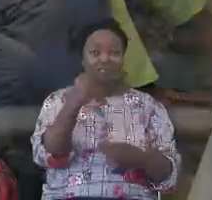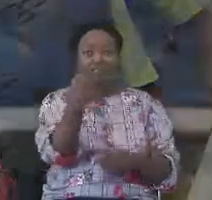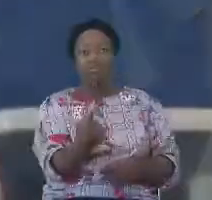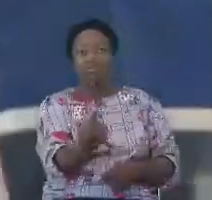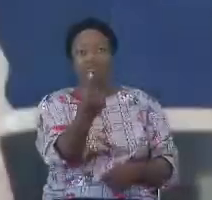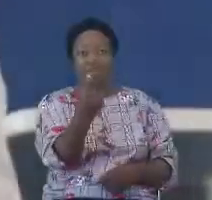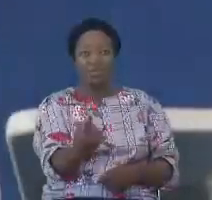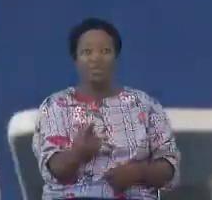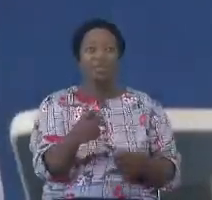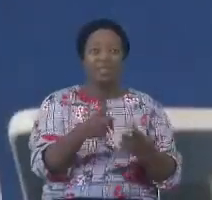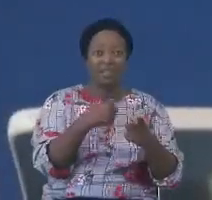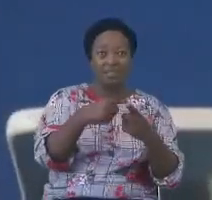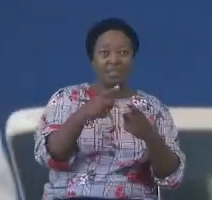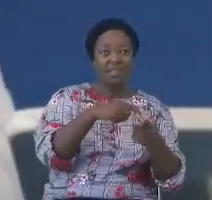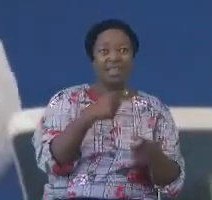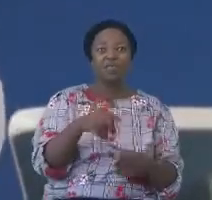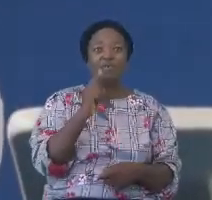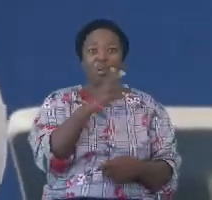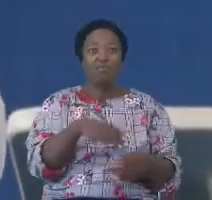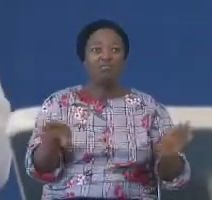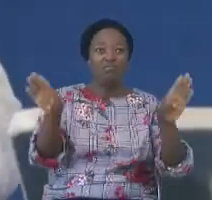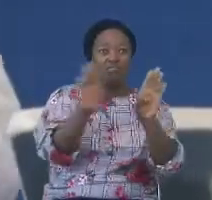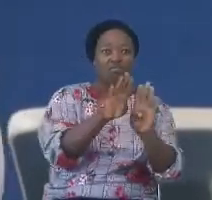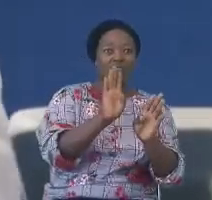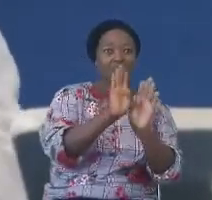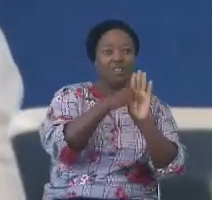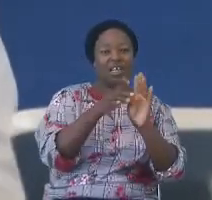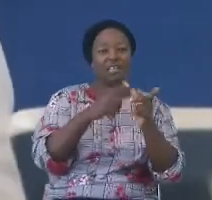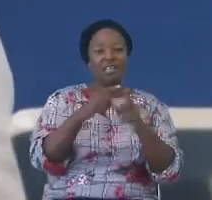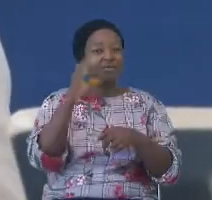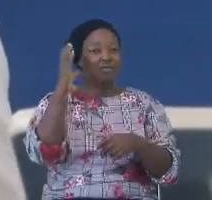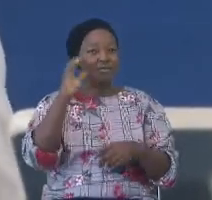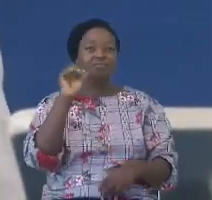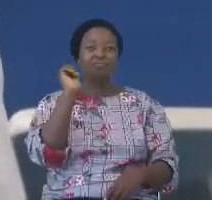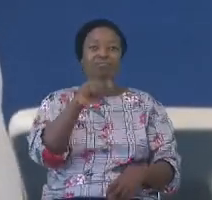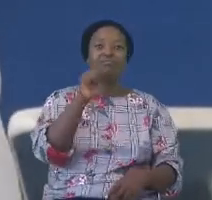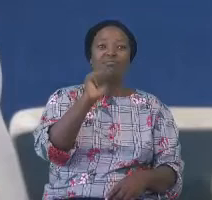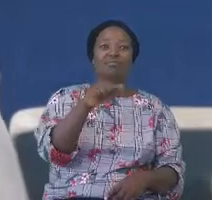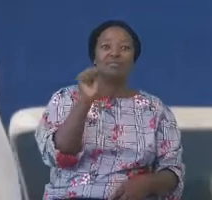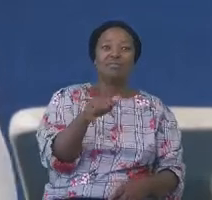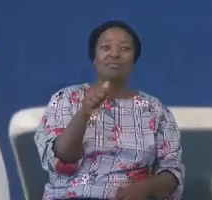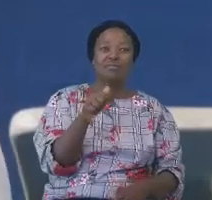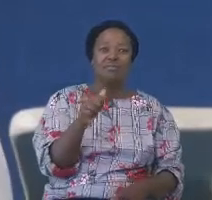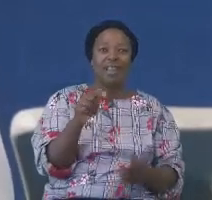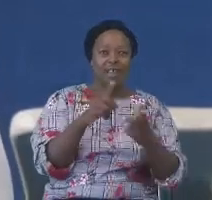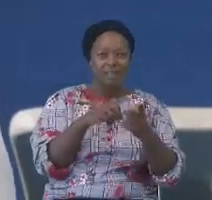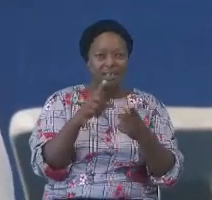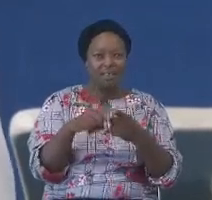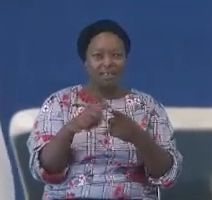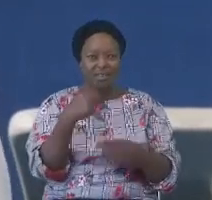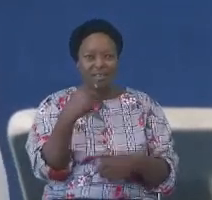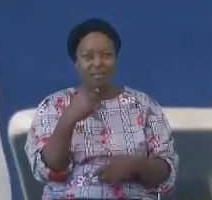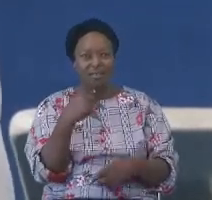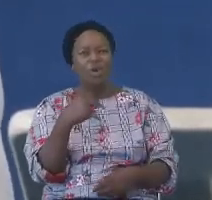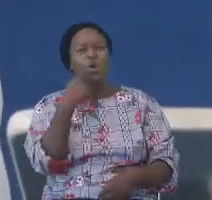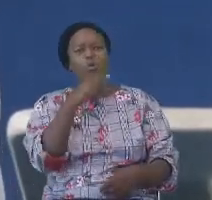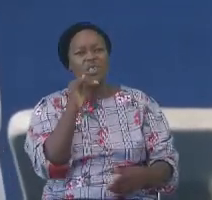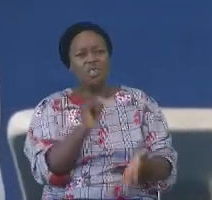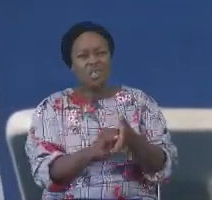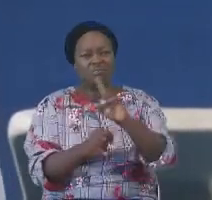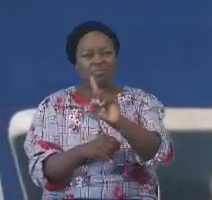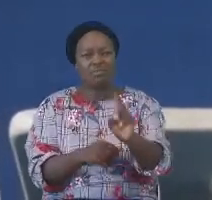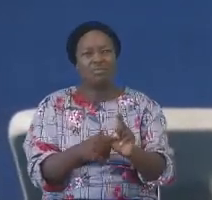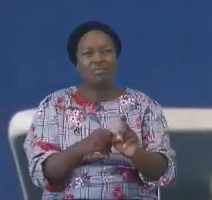when the soldiers are not around and you're only luna then you've locked your door and you're here